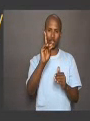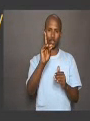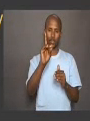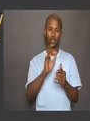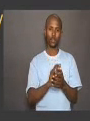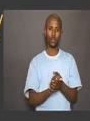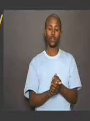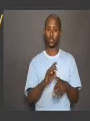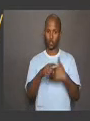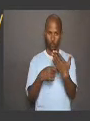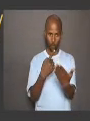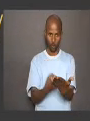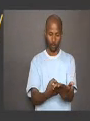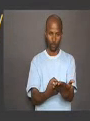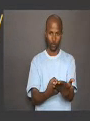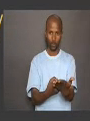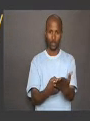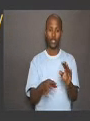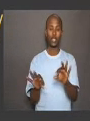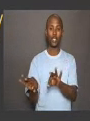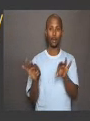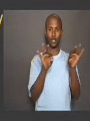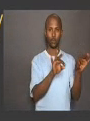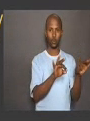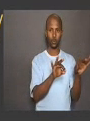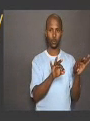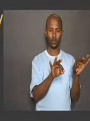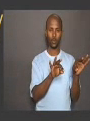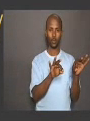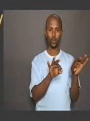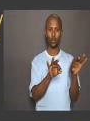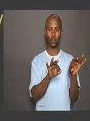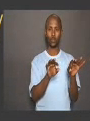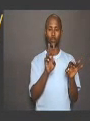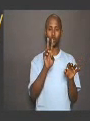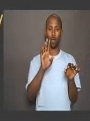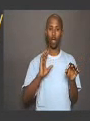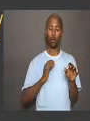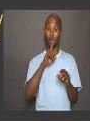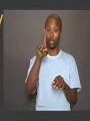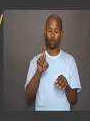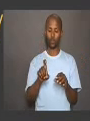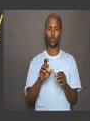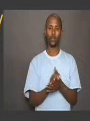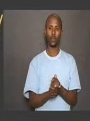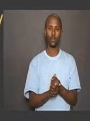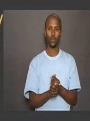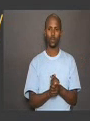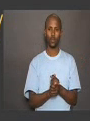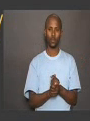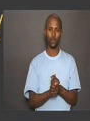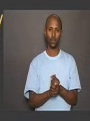D. So, let us substitute this into our equation.